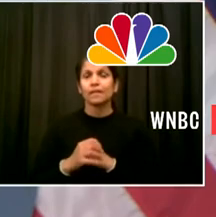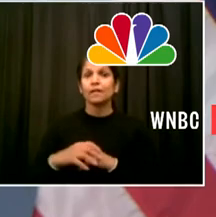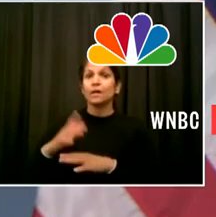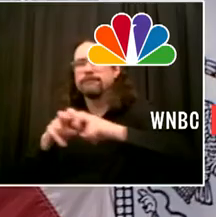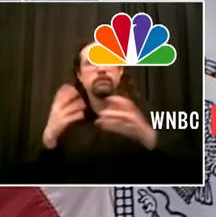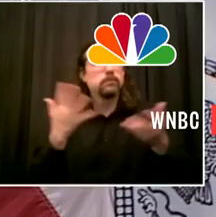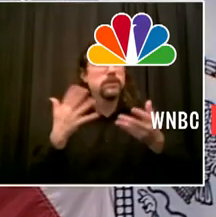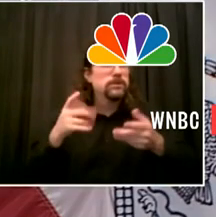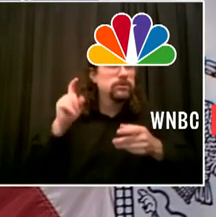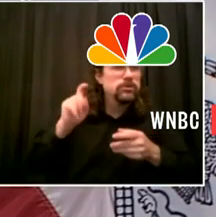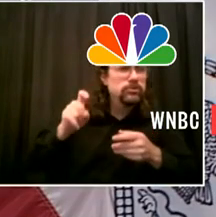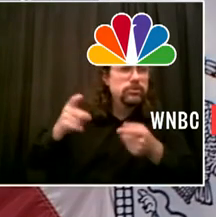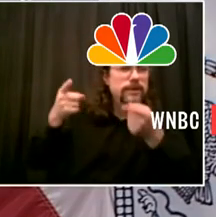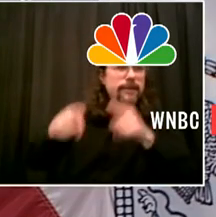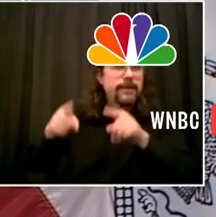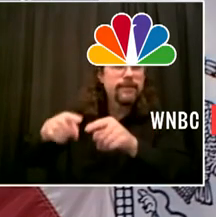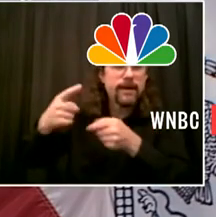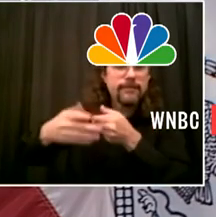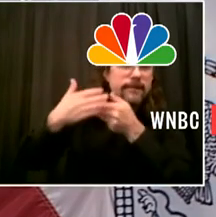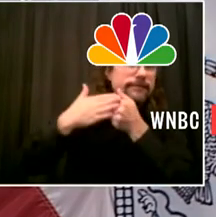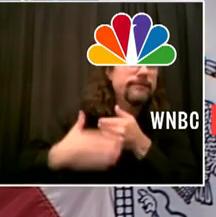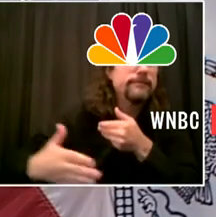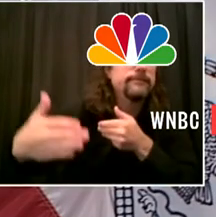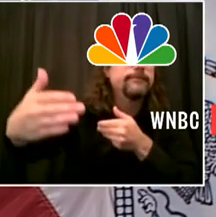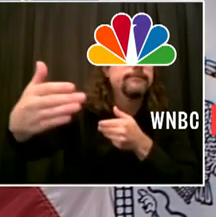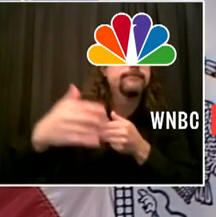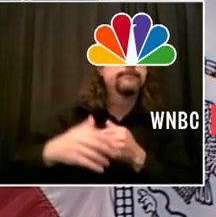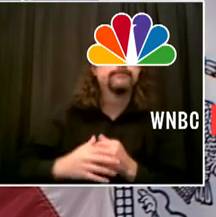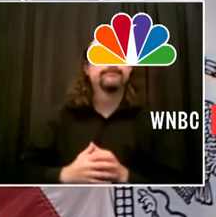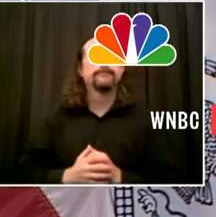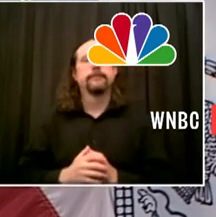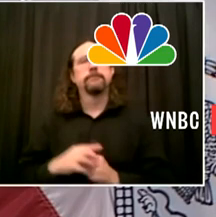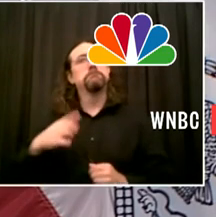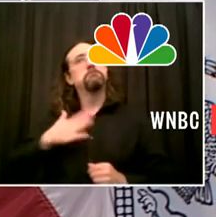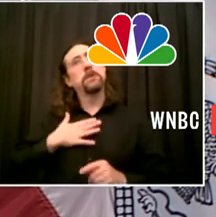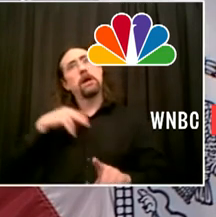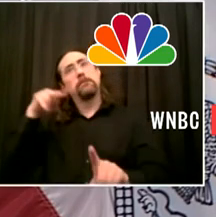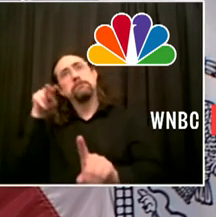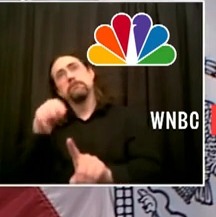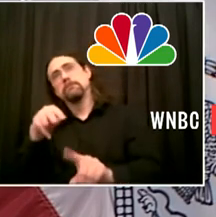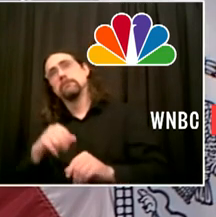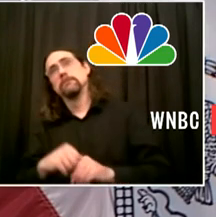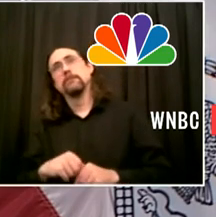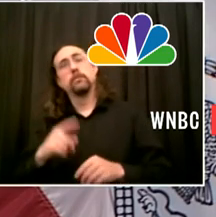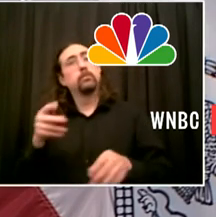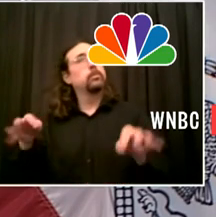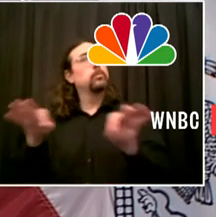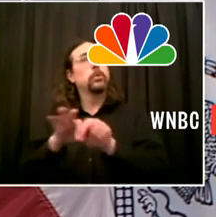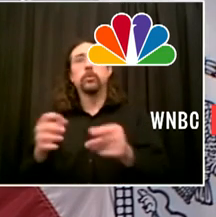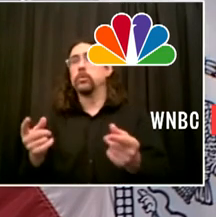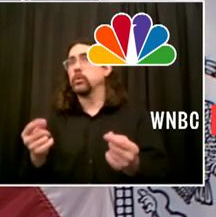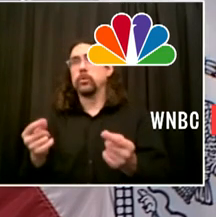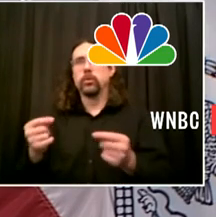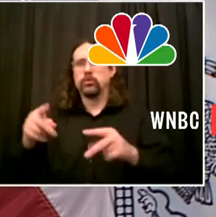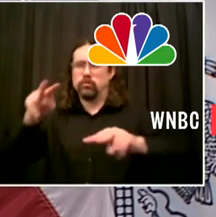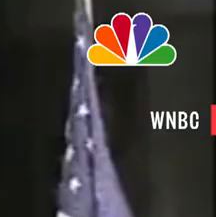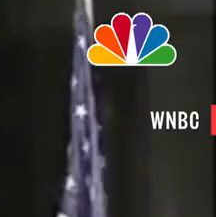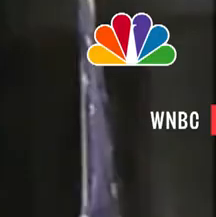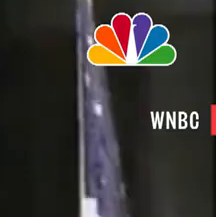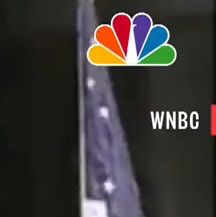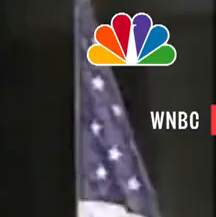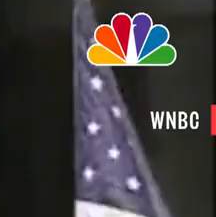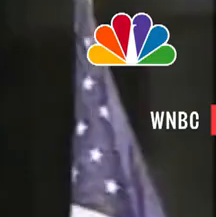were enslaved. I think it is a time to evaluate the entire look and feel of this